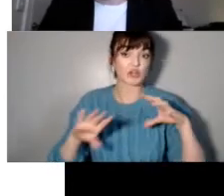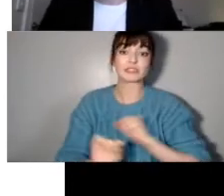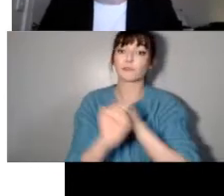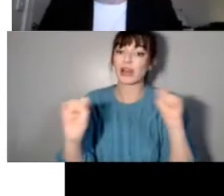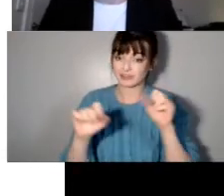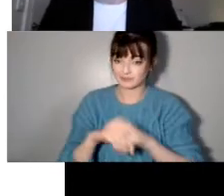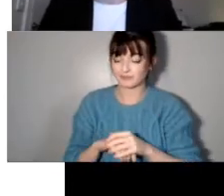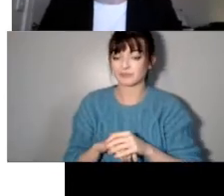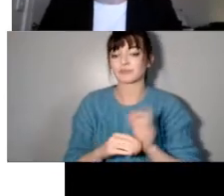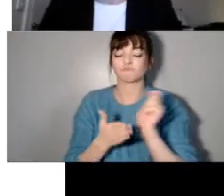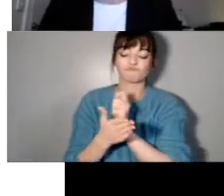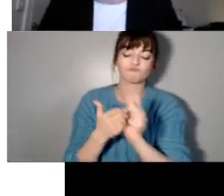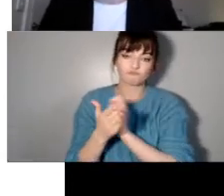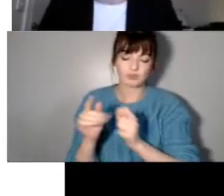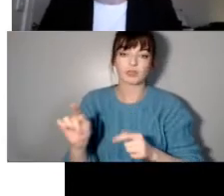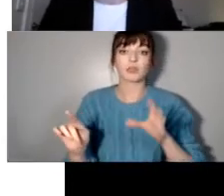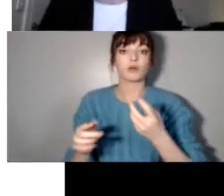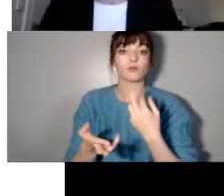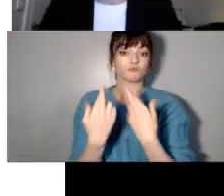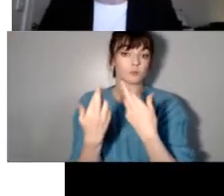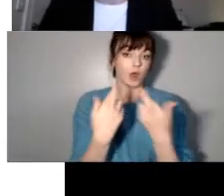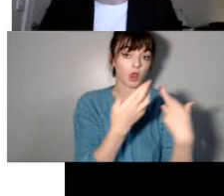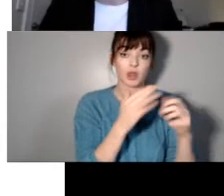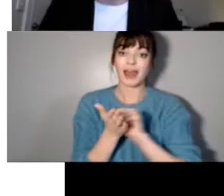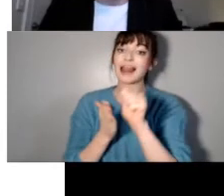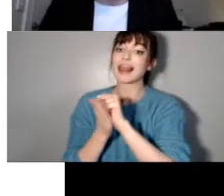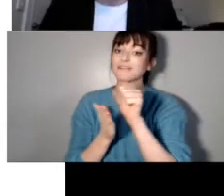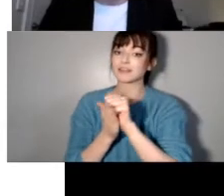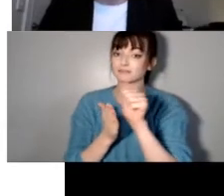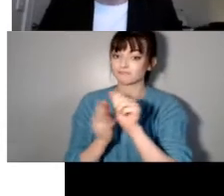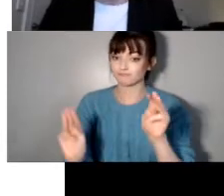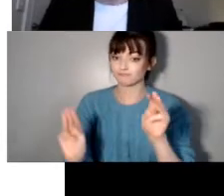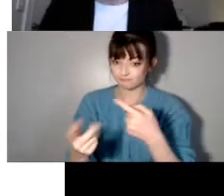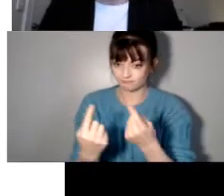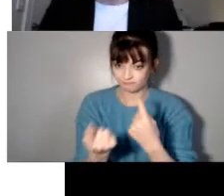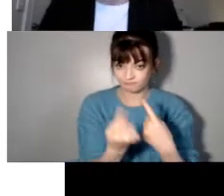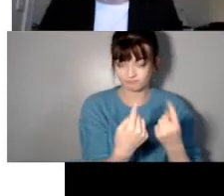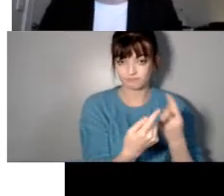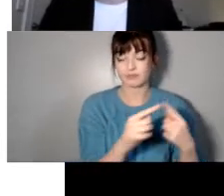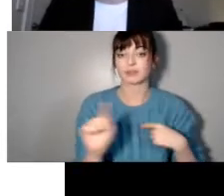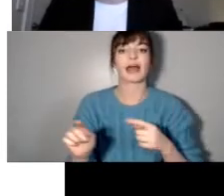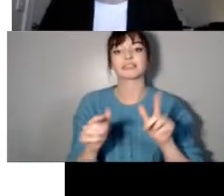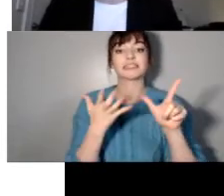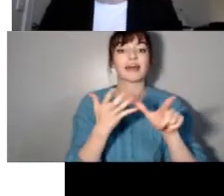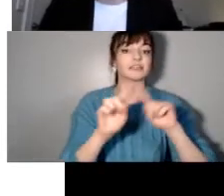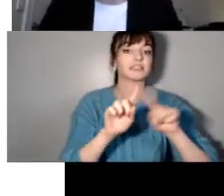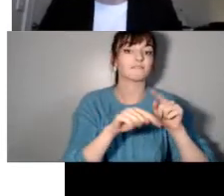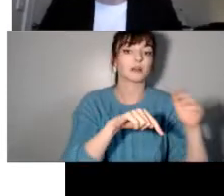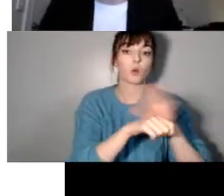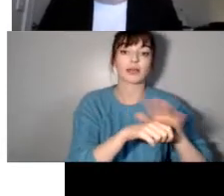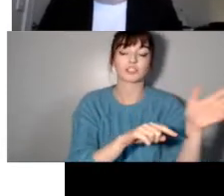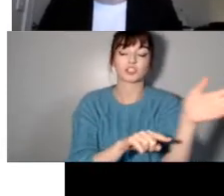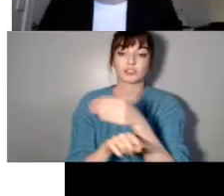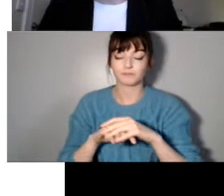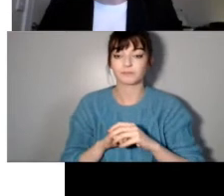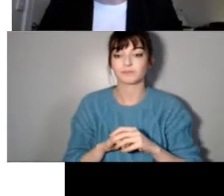We received responses from 11 residential units within congregated settings at seven different locations. It wasn't